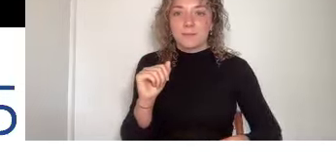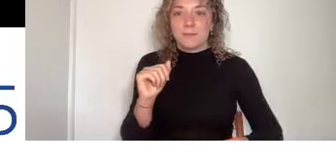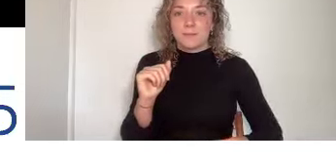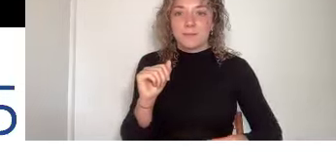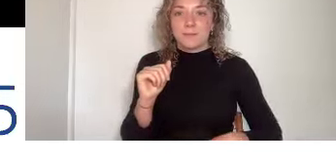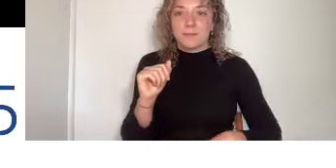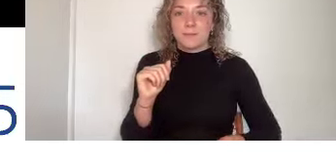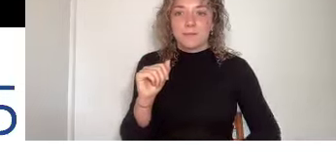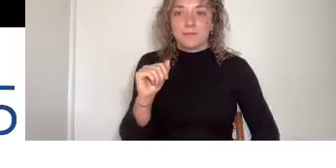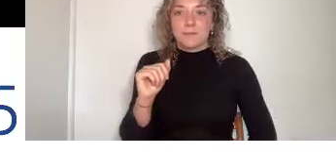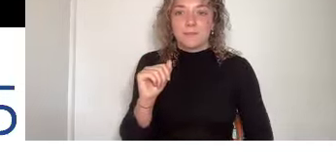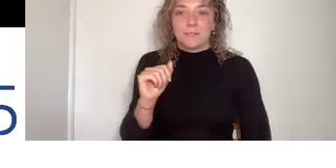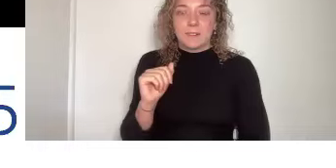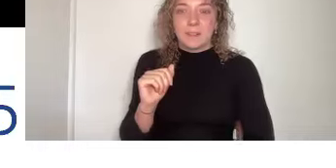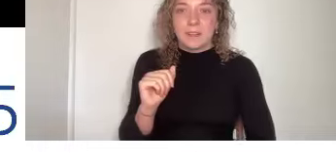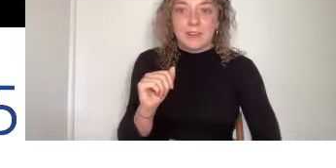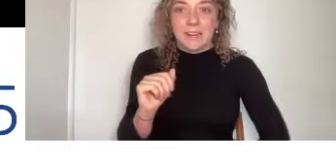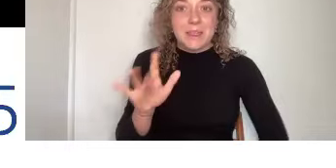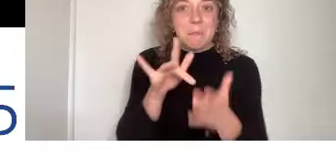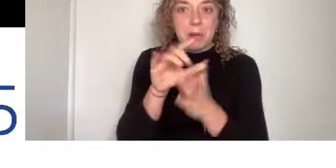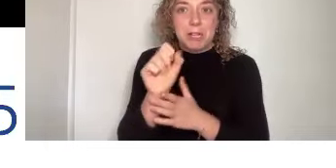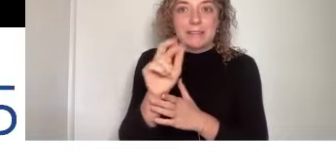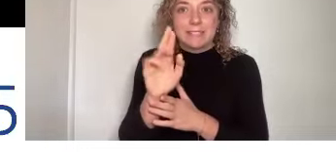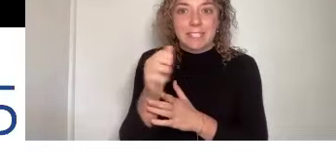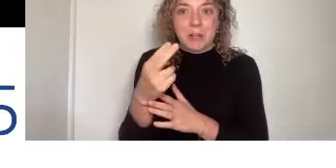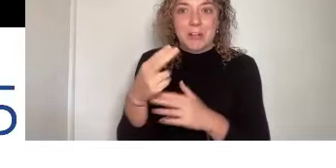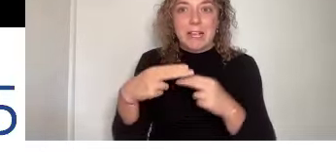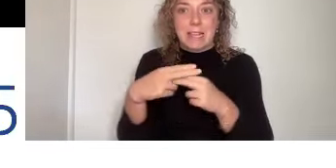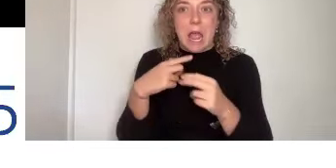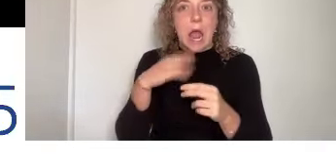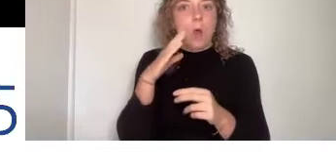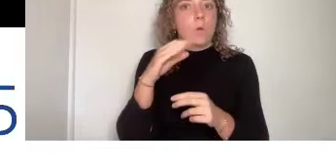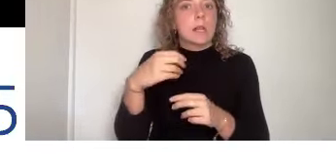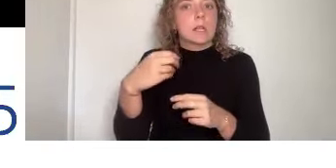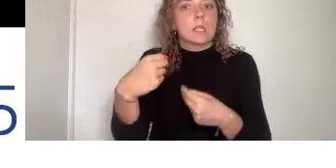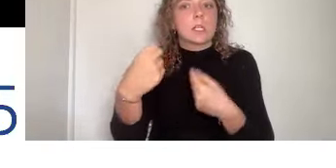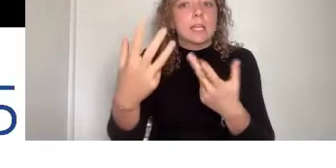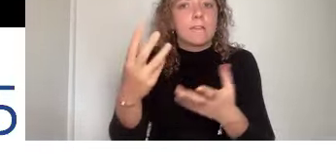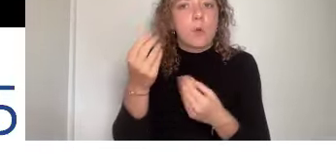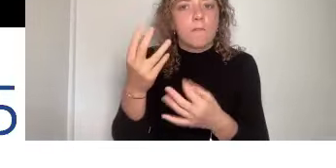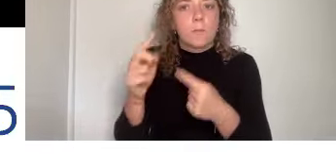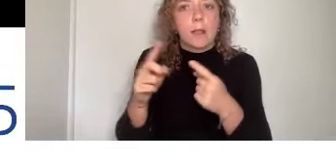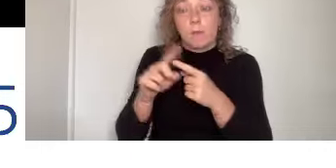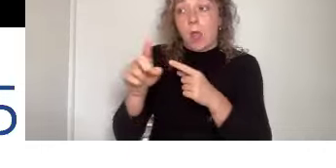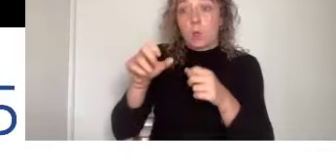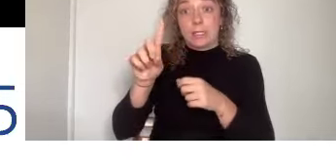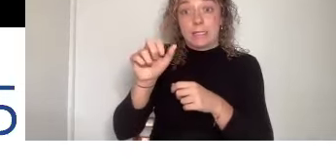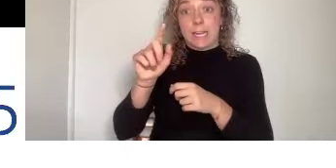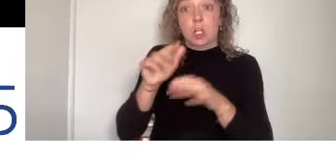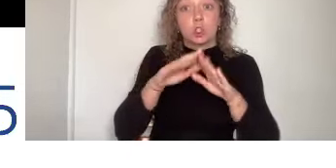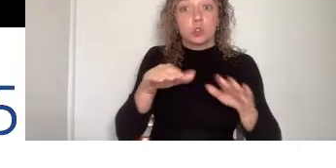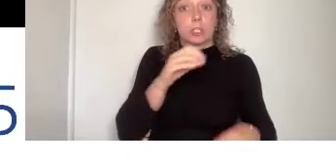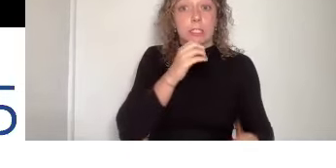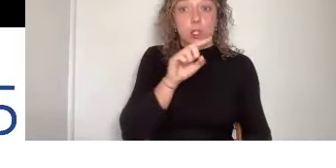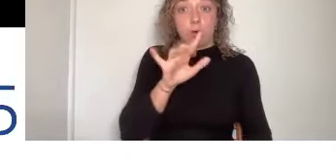In the middle of Sarah's slides, I apologize, and give you a little bit of information about children, some data about children ages 0 to